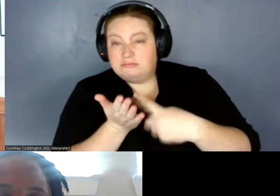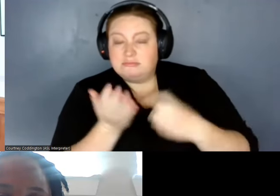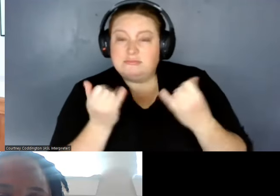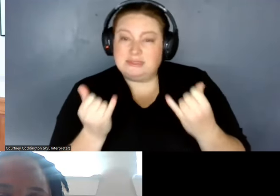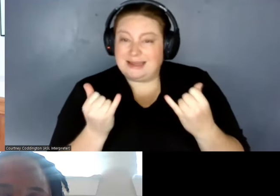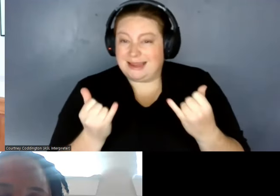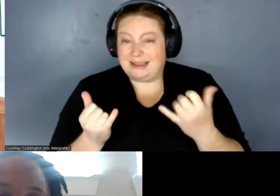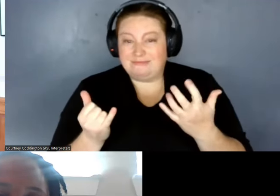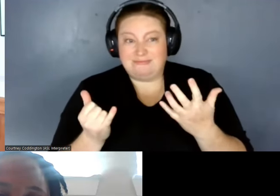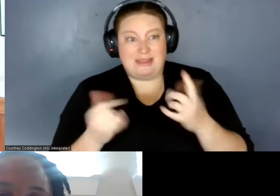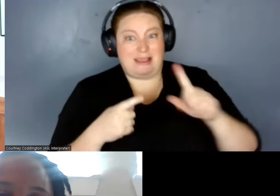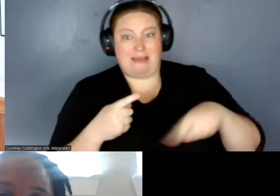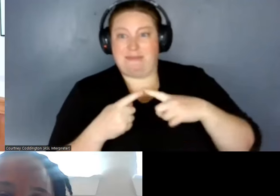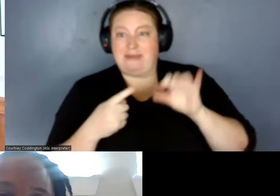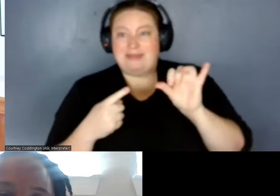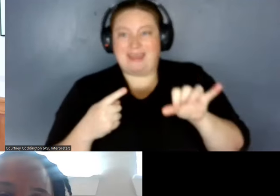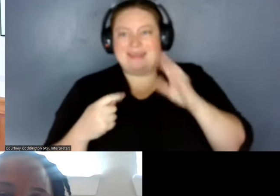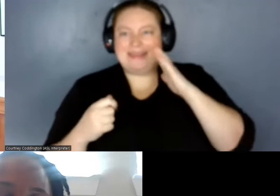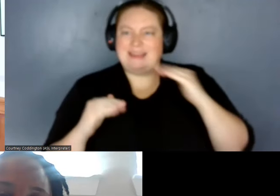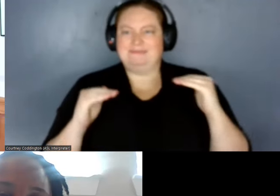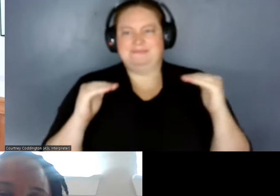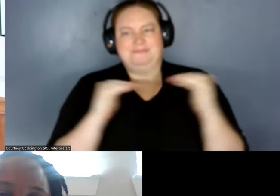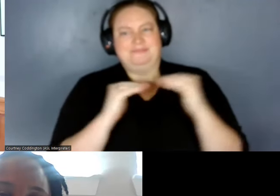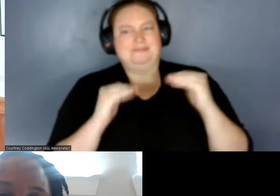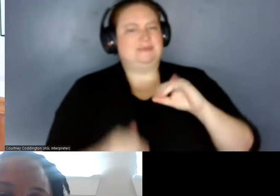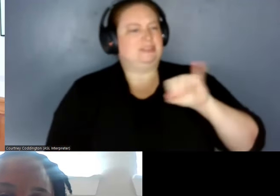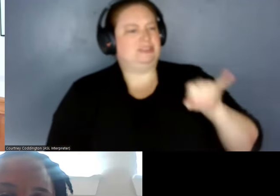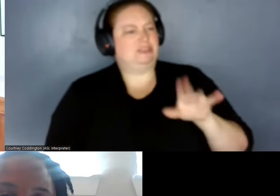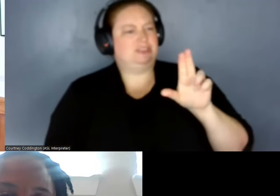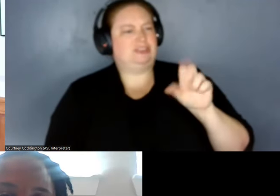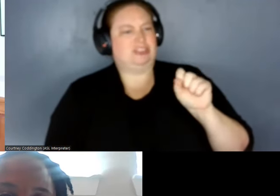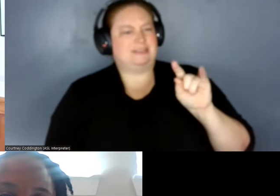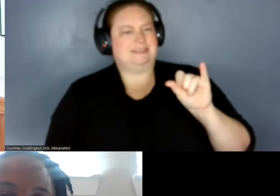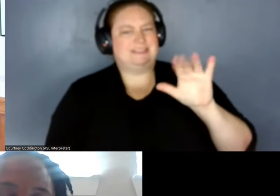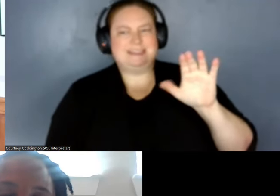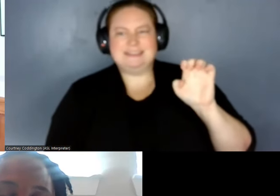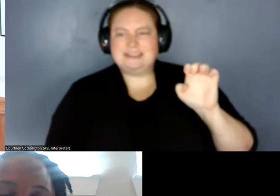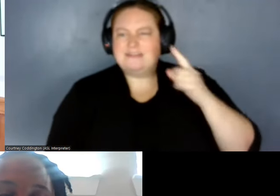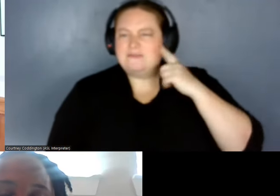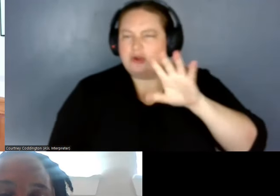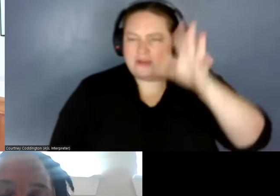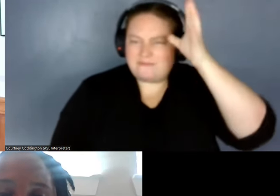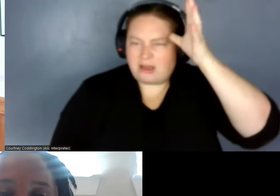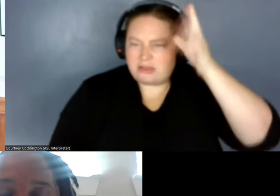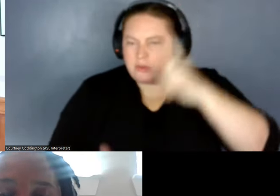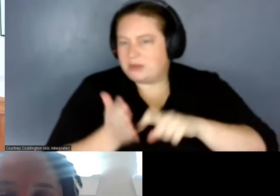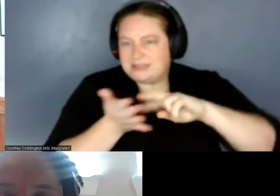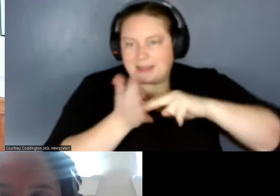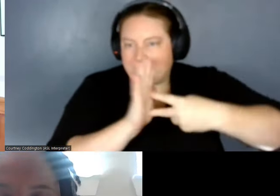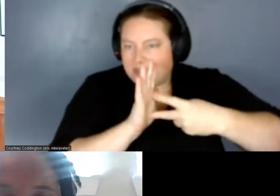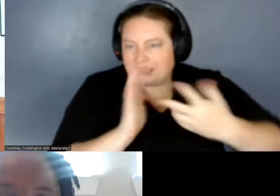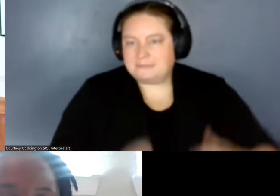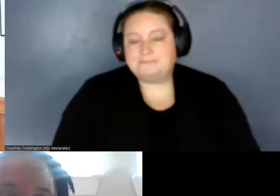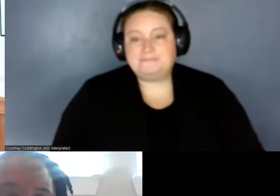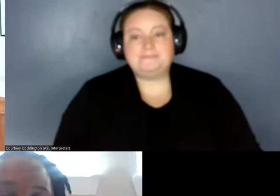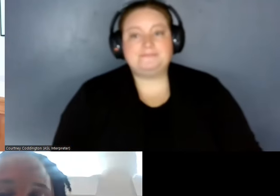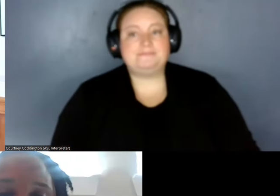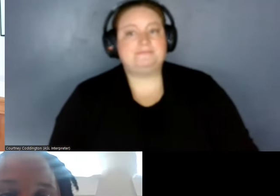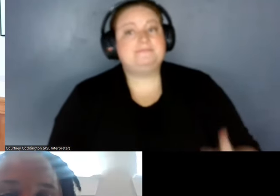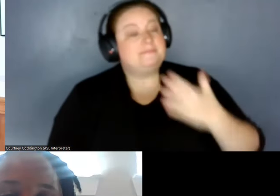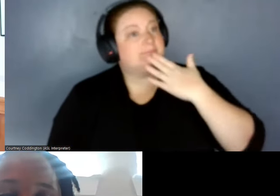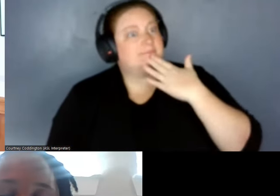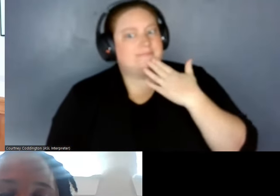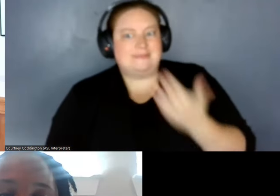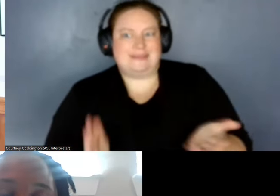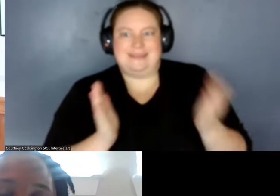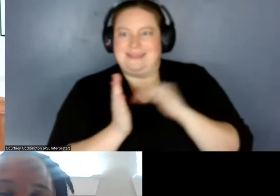talking about that. What did justice, what does justice for your father mean? Again, thank you for this opportunity and